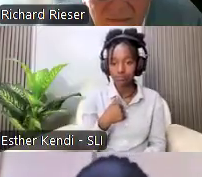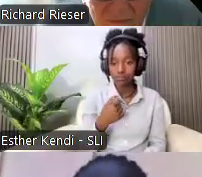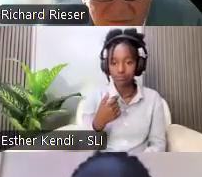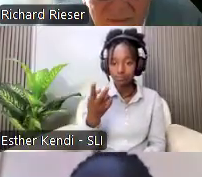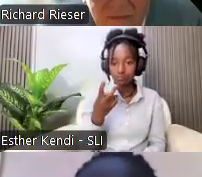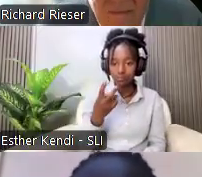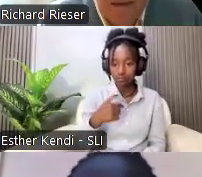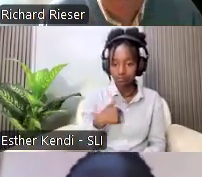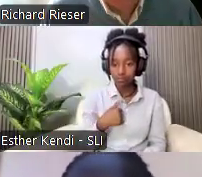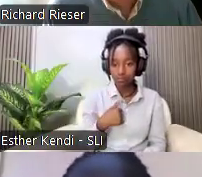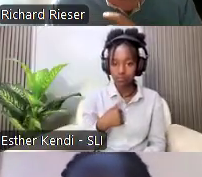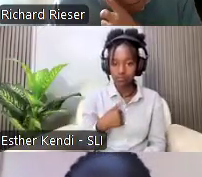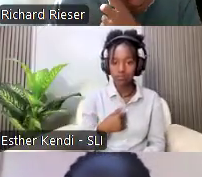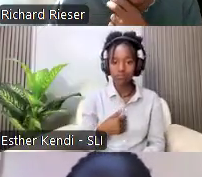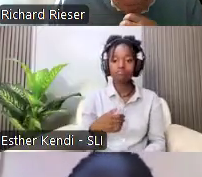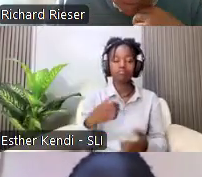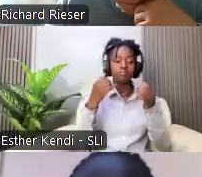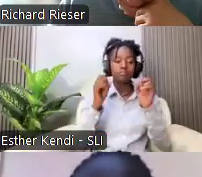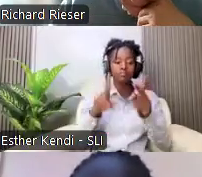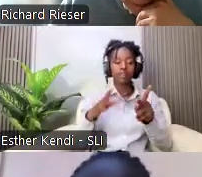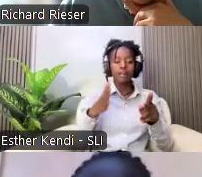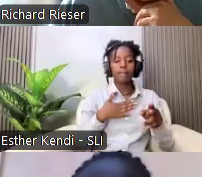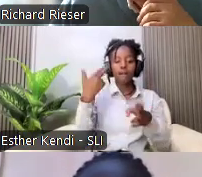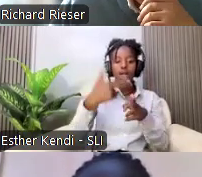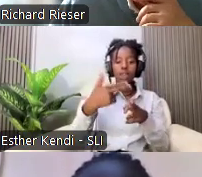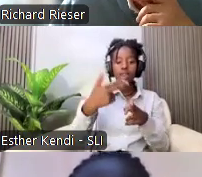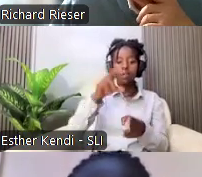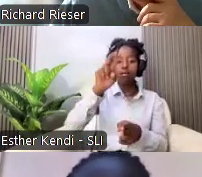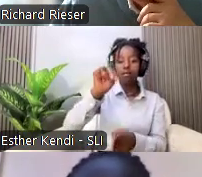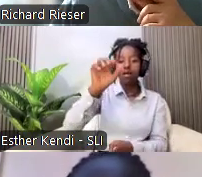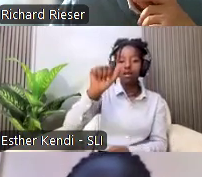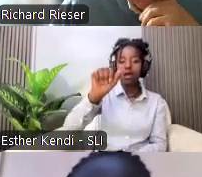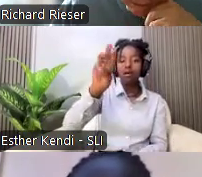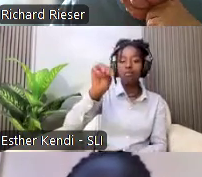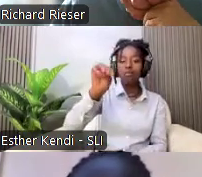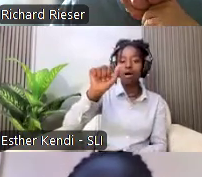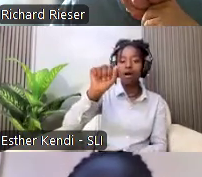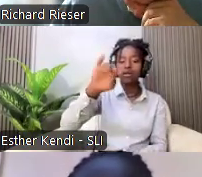Yes, my name is Namwanje Gorret, Program Coordinator, Commonwealth